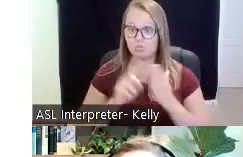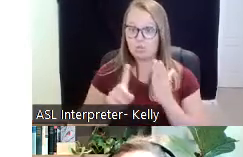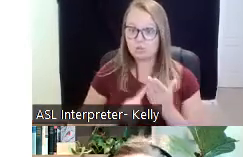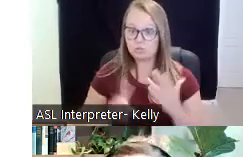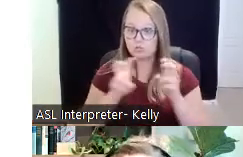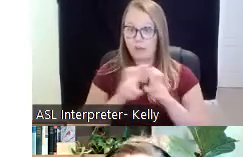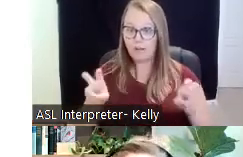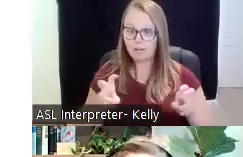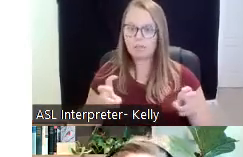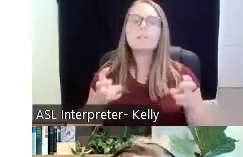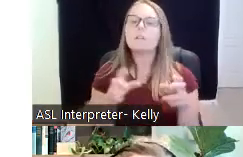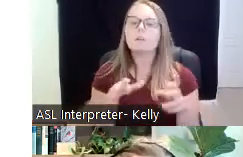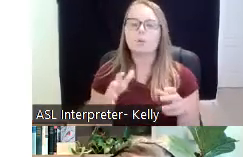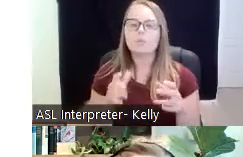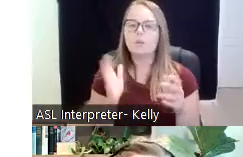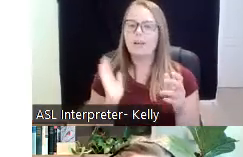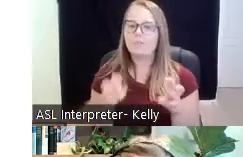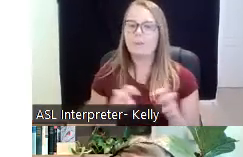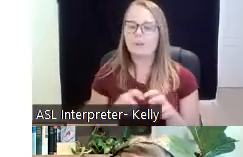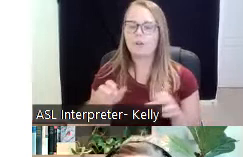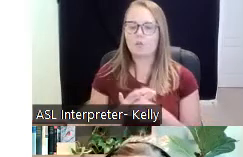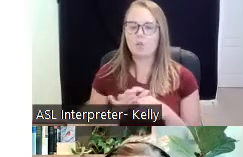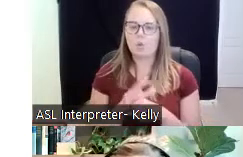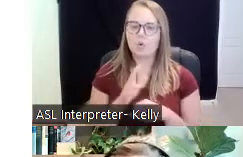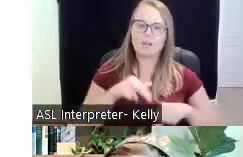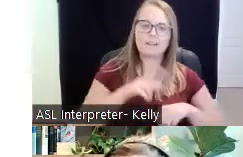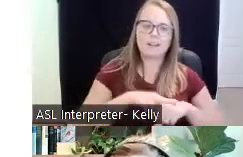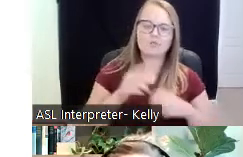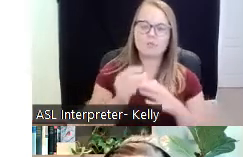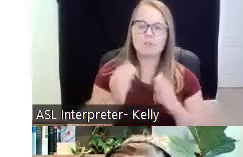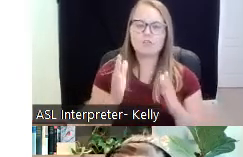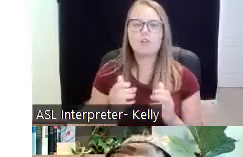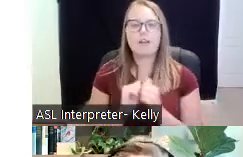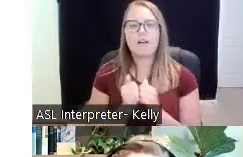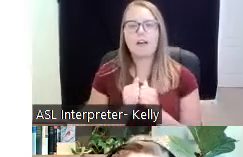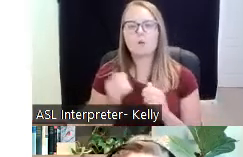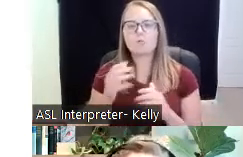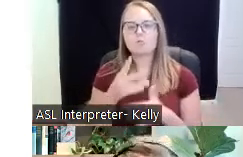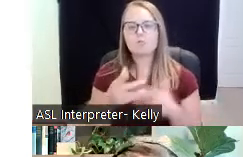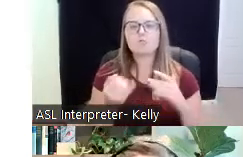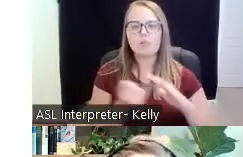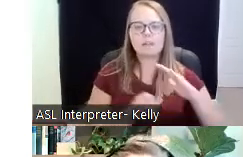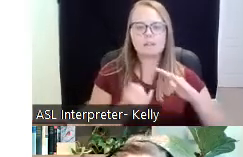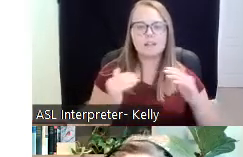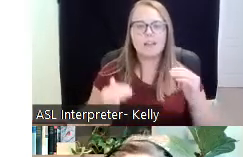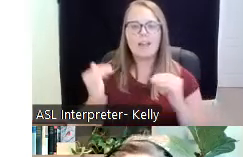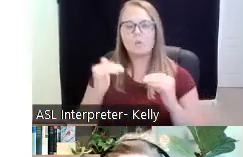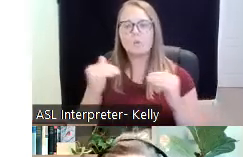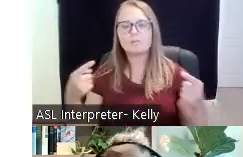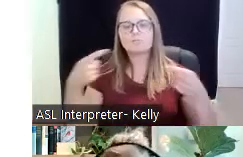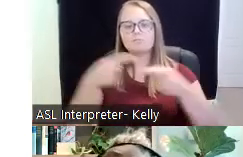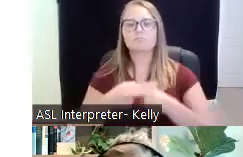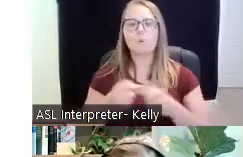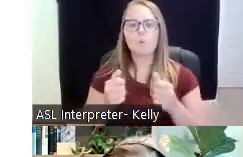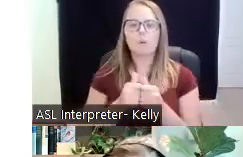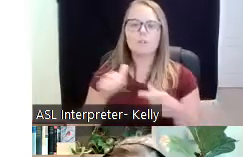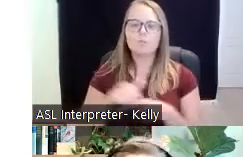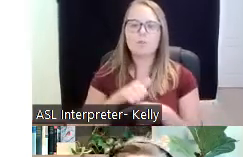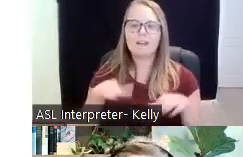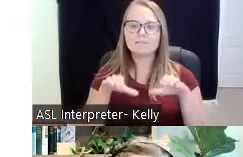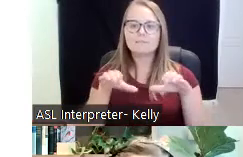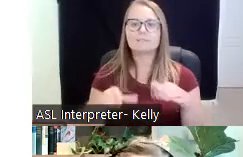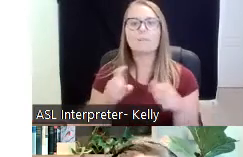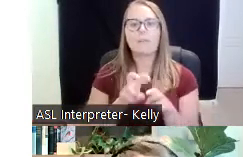panel, we'll hear from a panel of local and national leaders on how social isolation and equity intersect within practice.